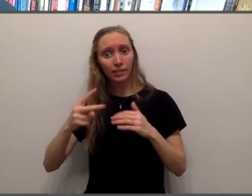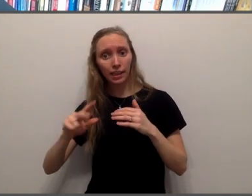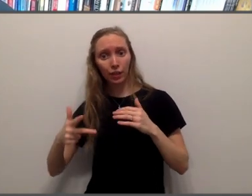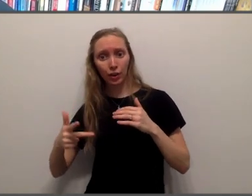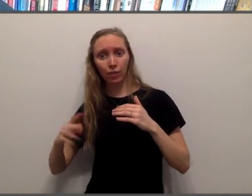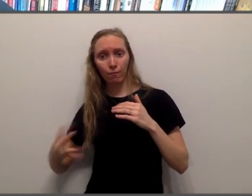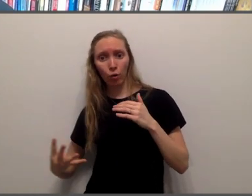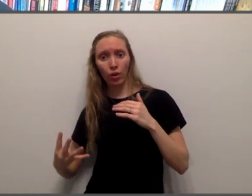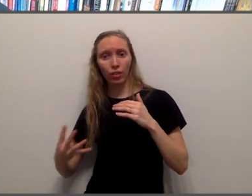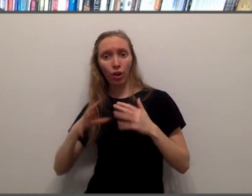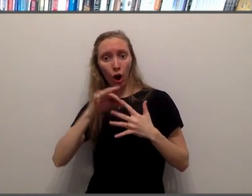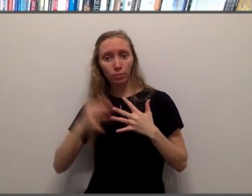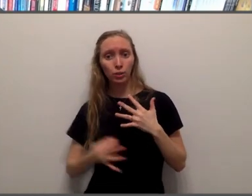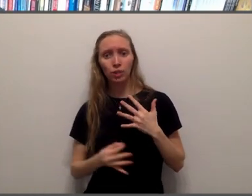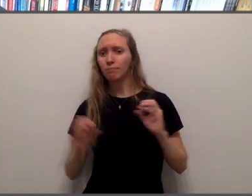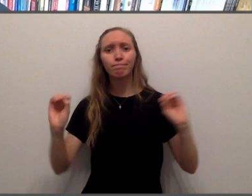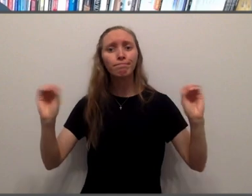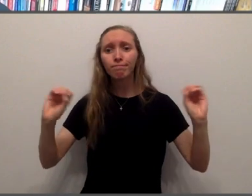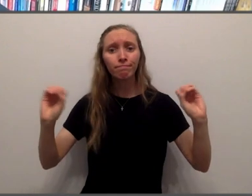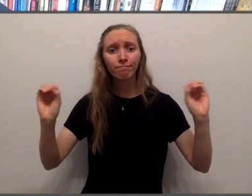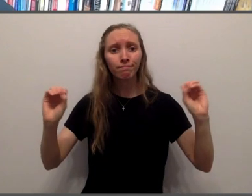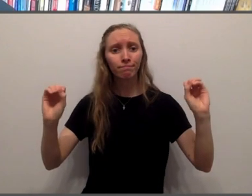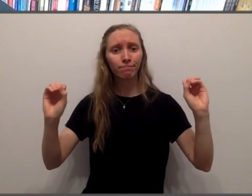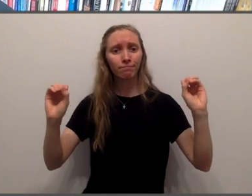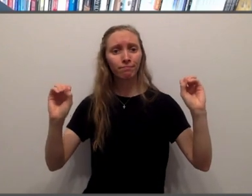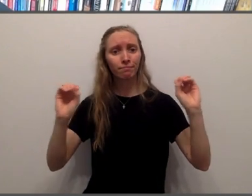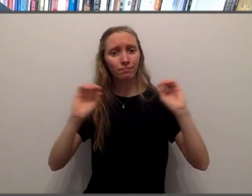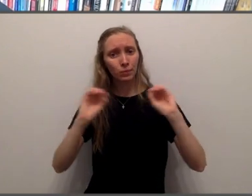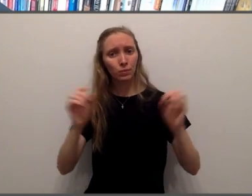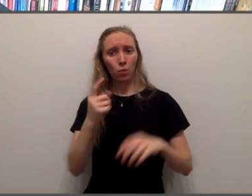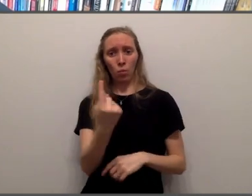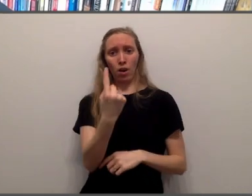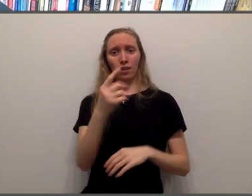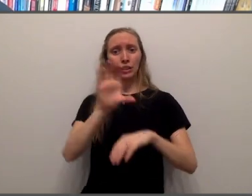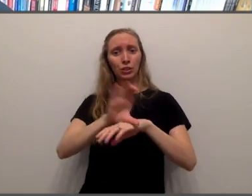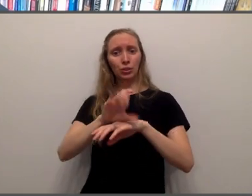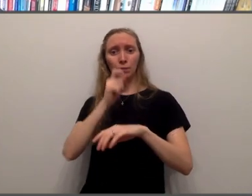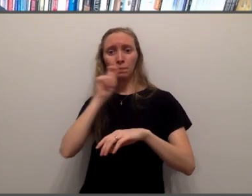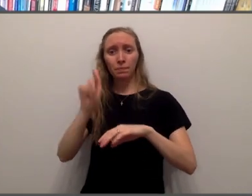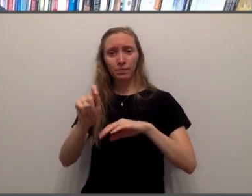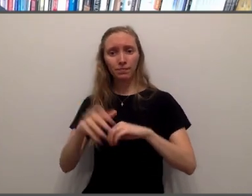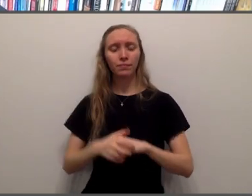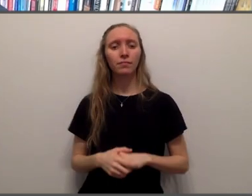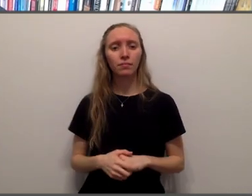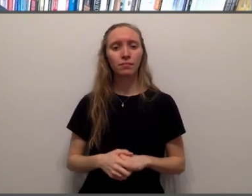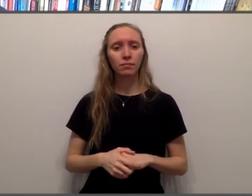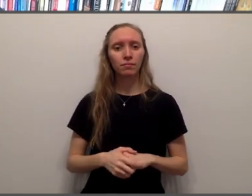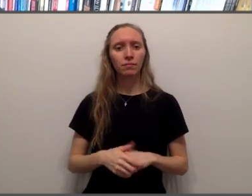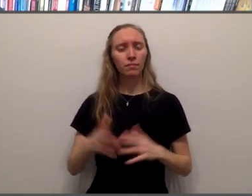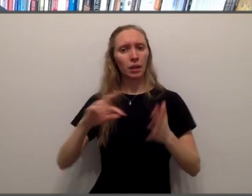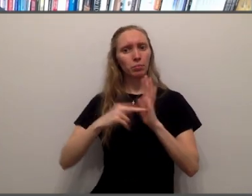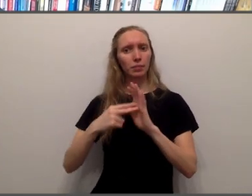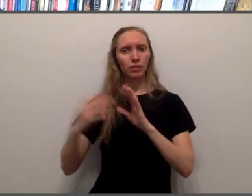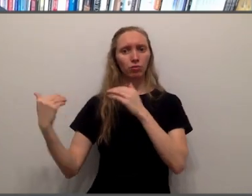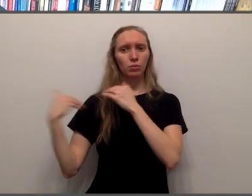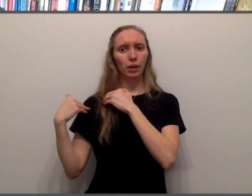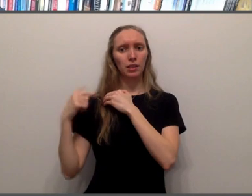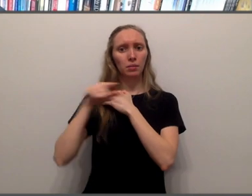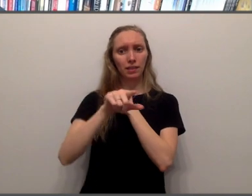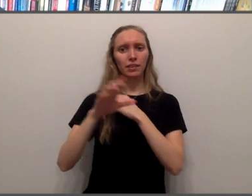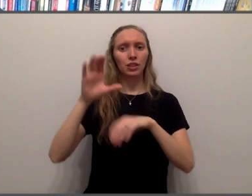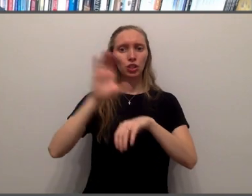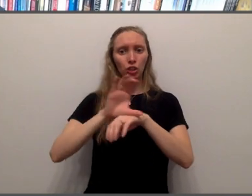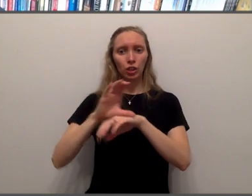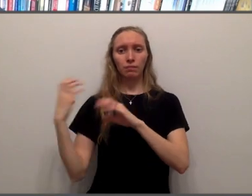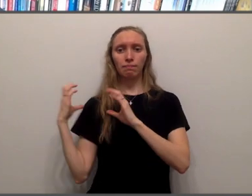church. And it's the church's job to go out and find and invite people in. In other words, the church was born to include